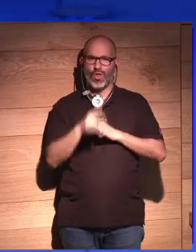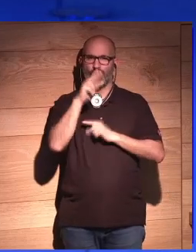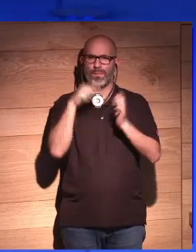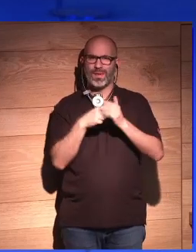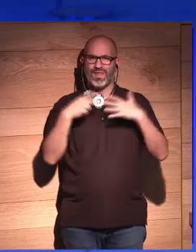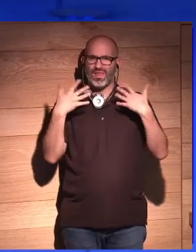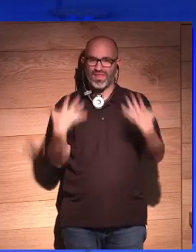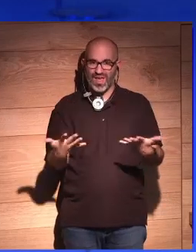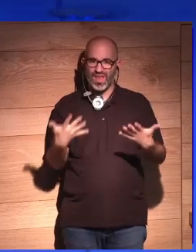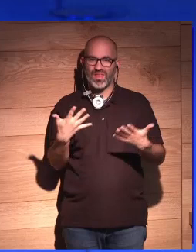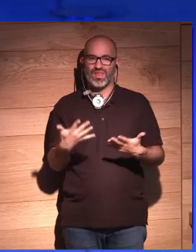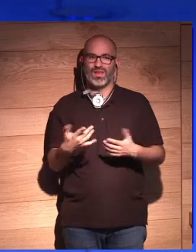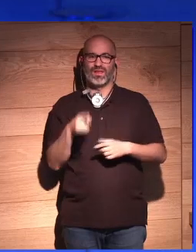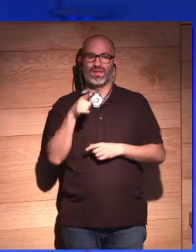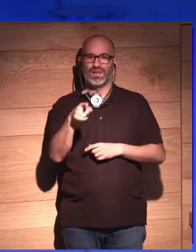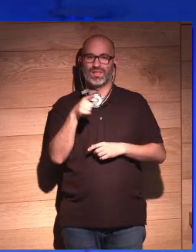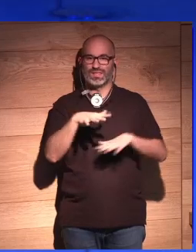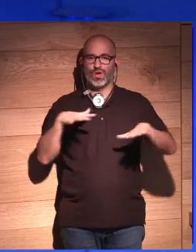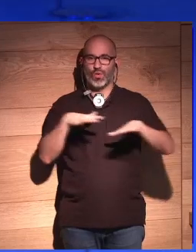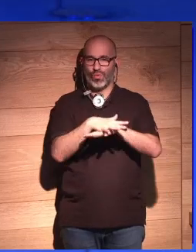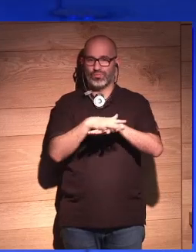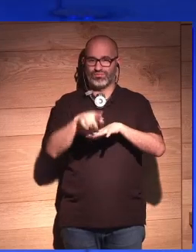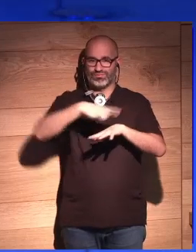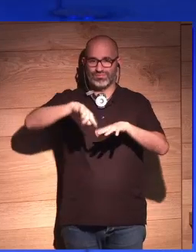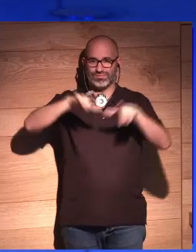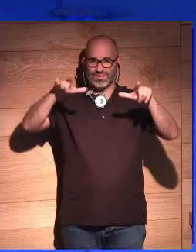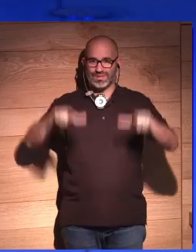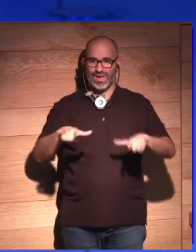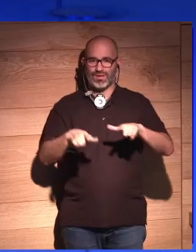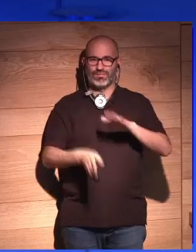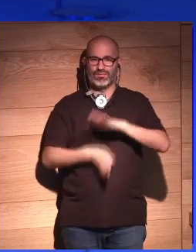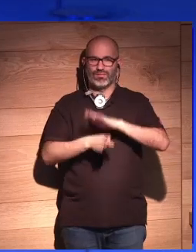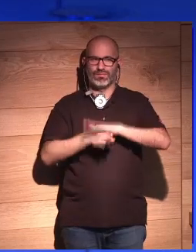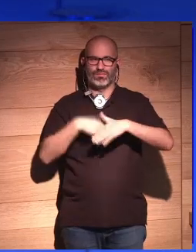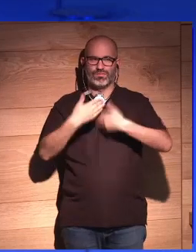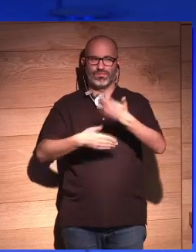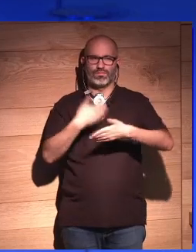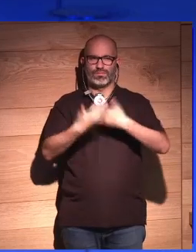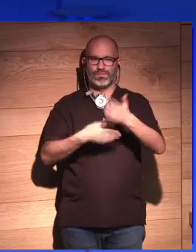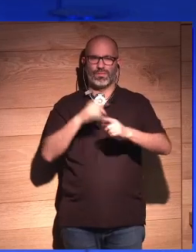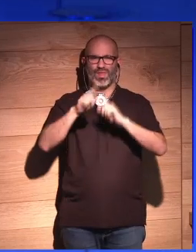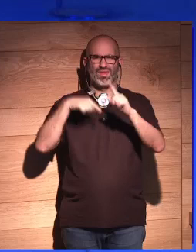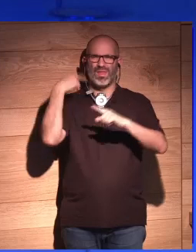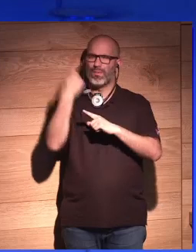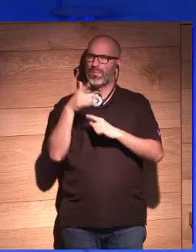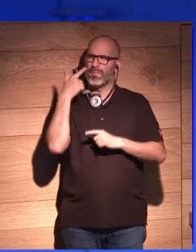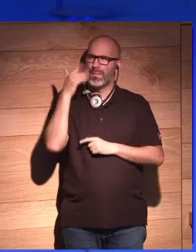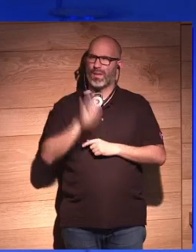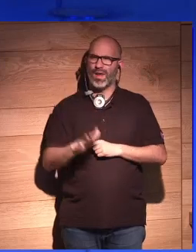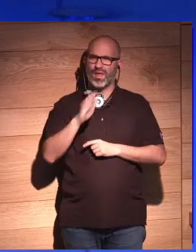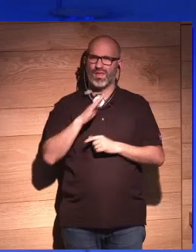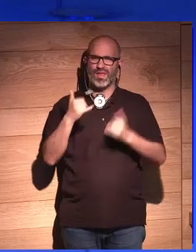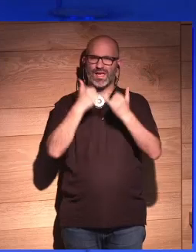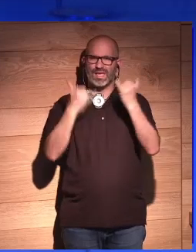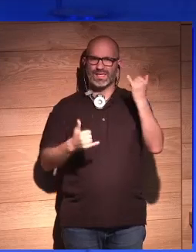this crossroads, this was after a big economic crash in the States, and a lot of the studios,